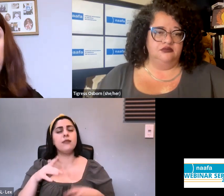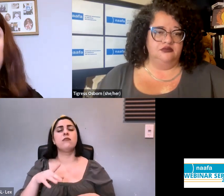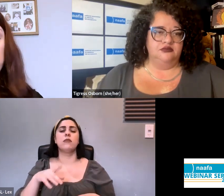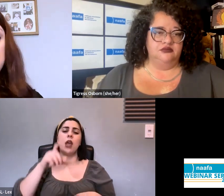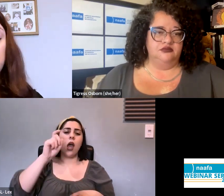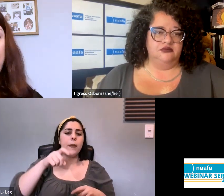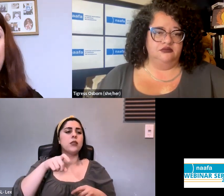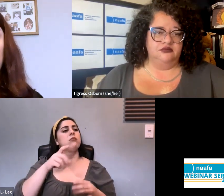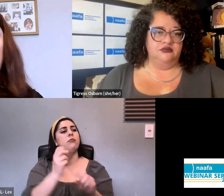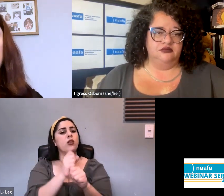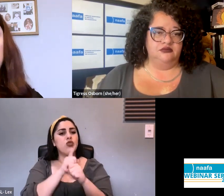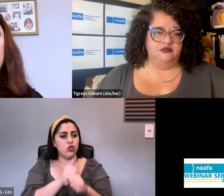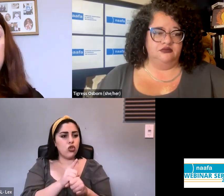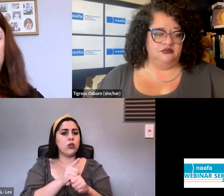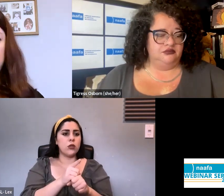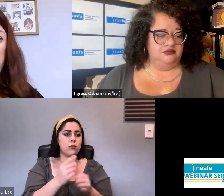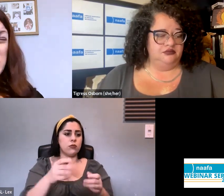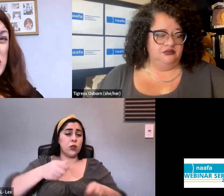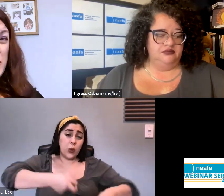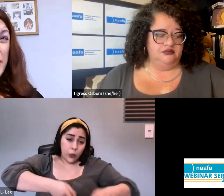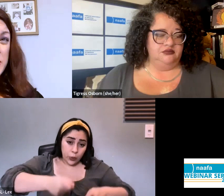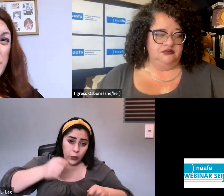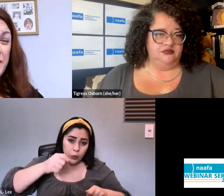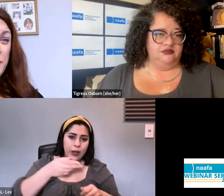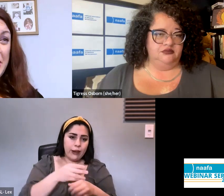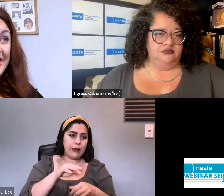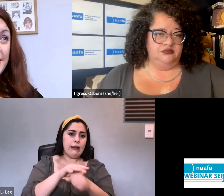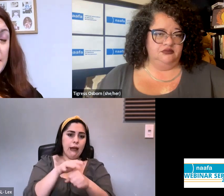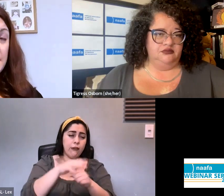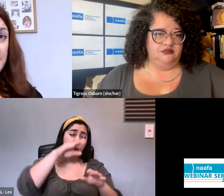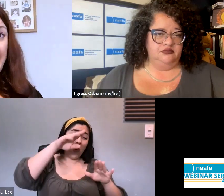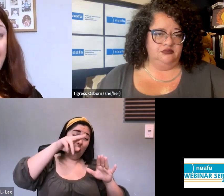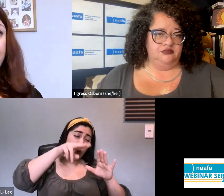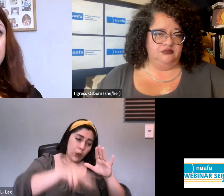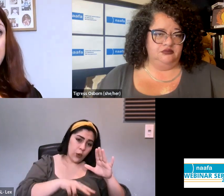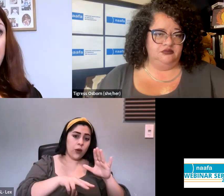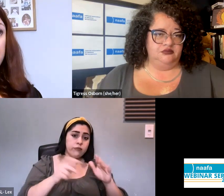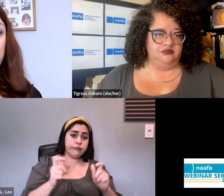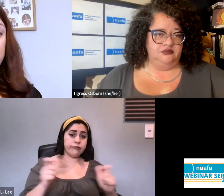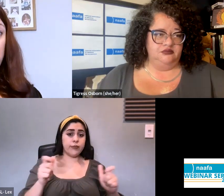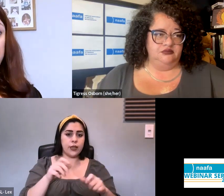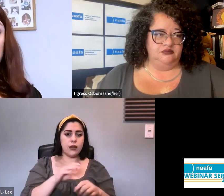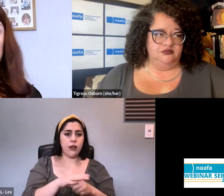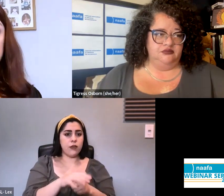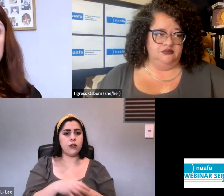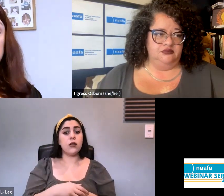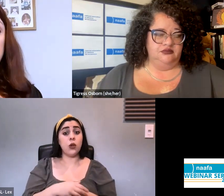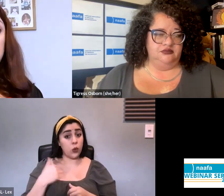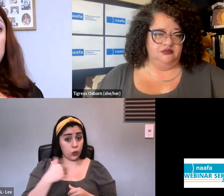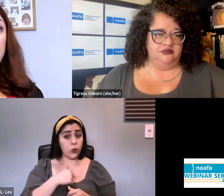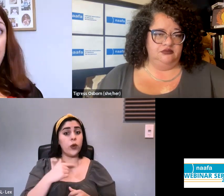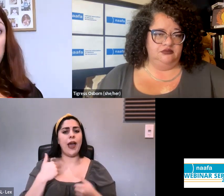to bury the person. We have one that's about 2 hours away from here, and we've dealt with them